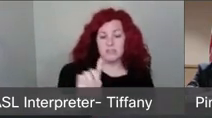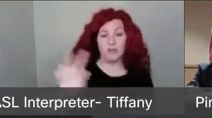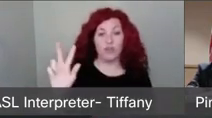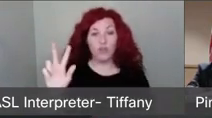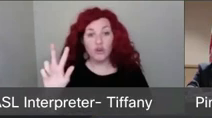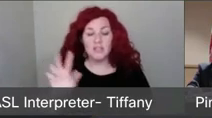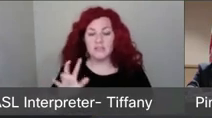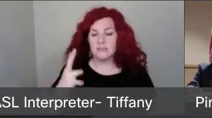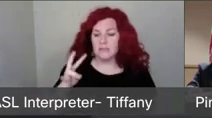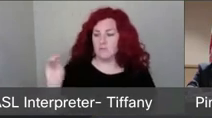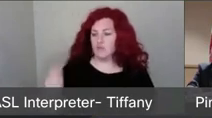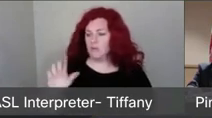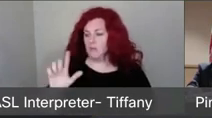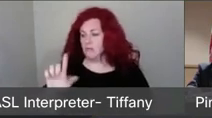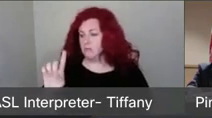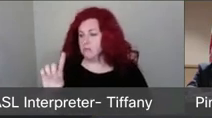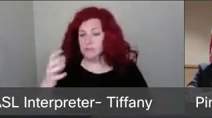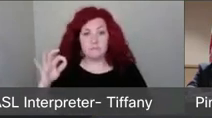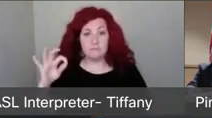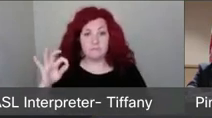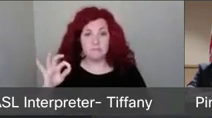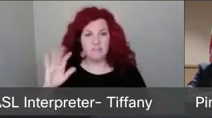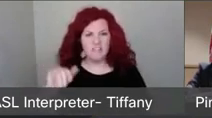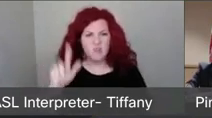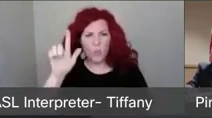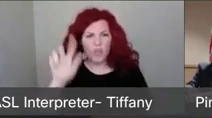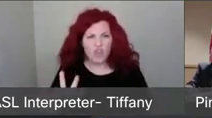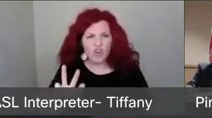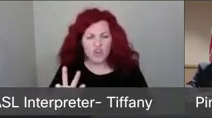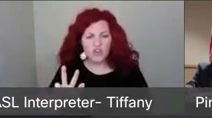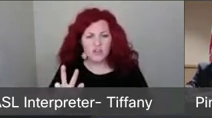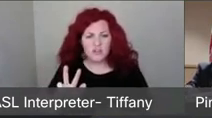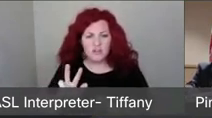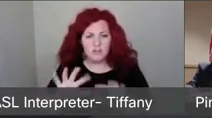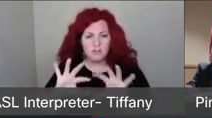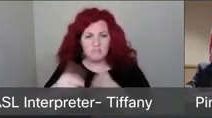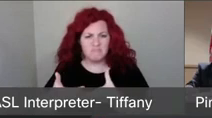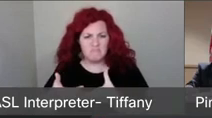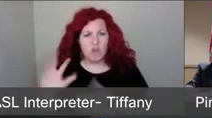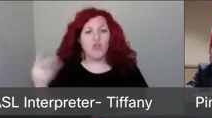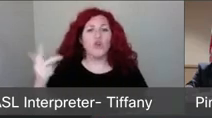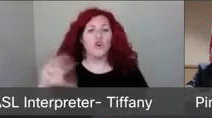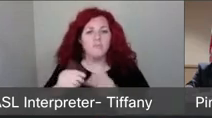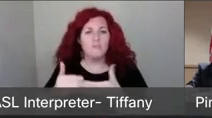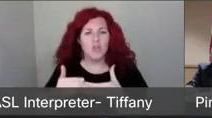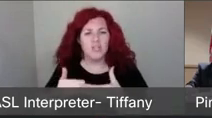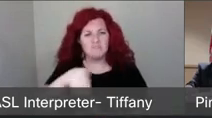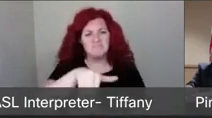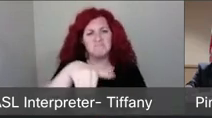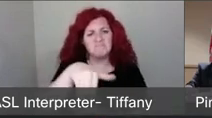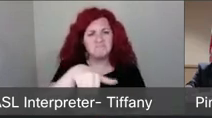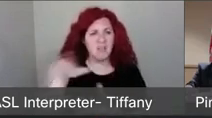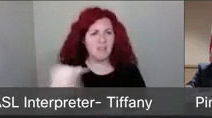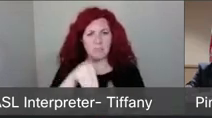in LD19, which is a third party who tends to ride down the middle, means that none